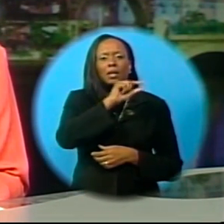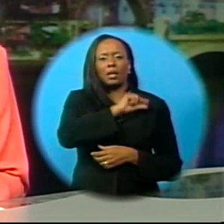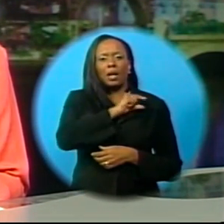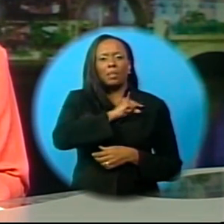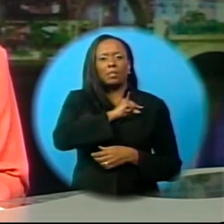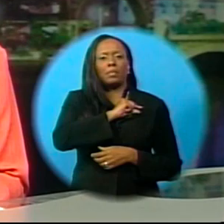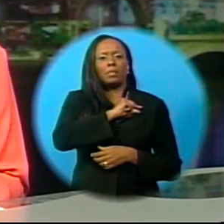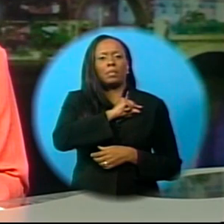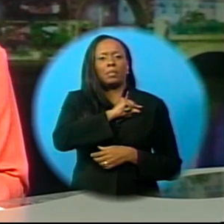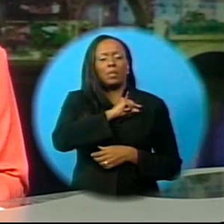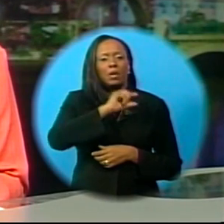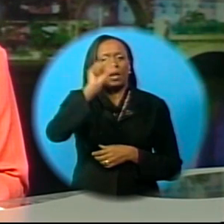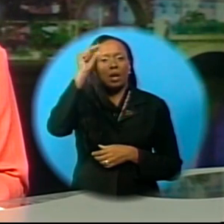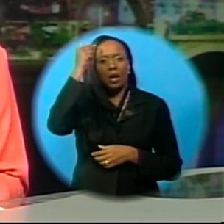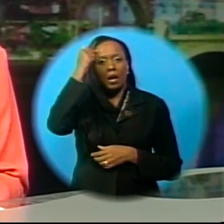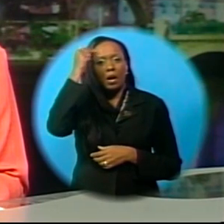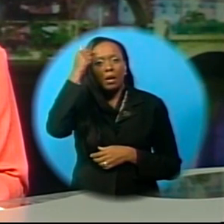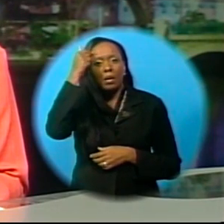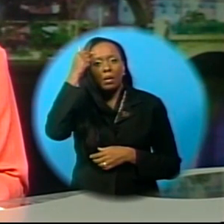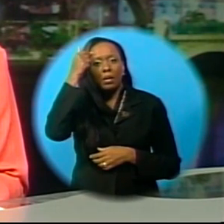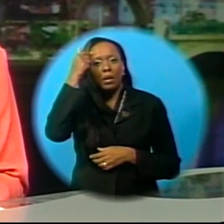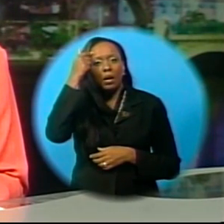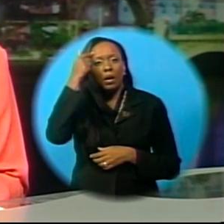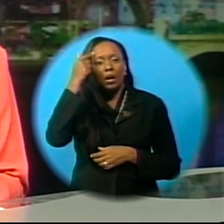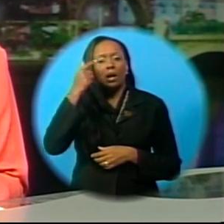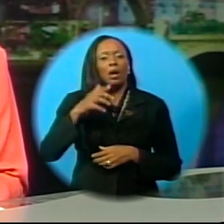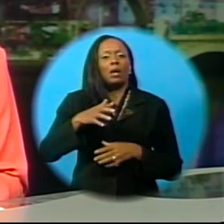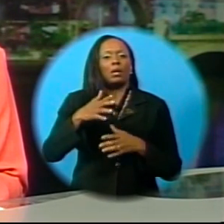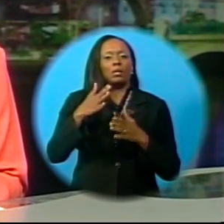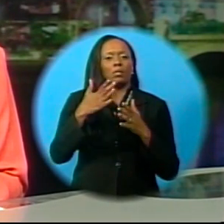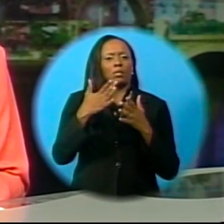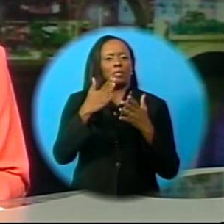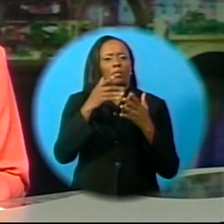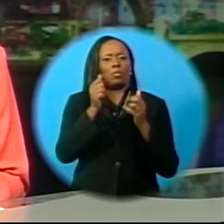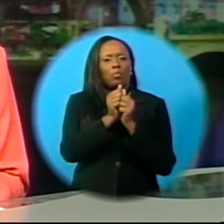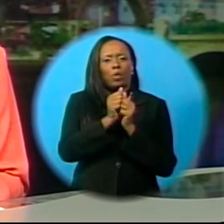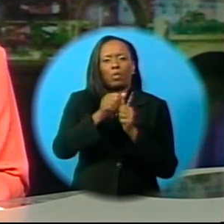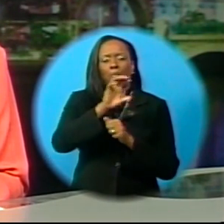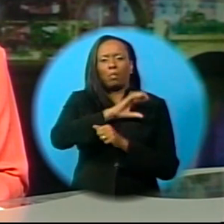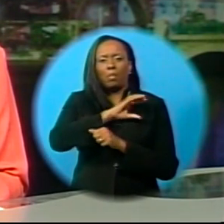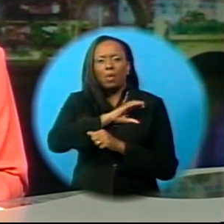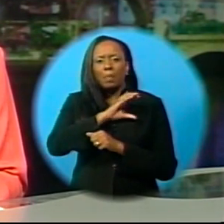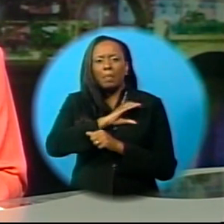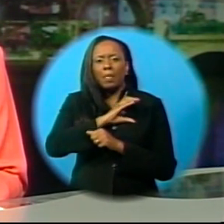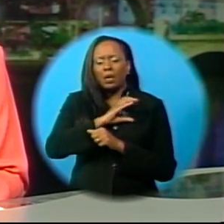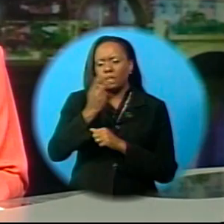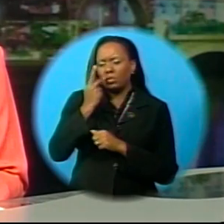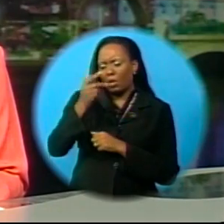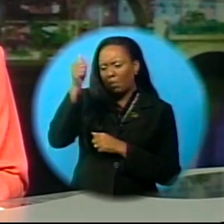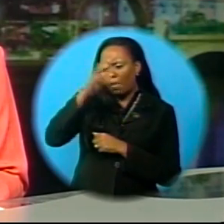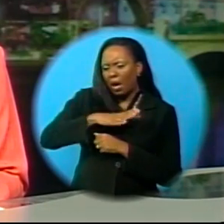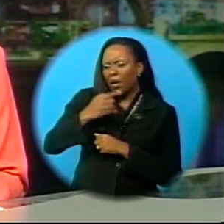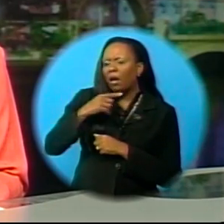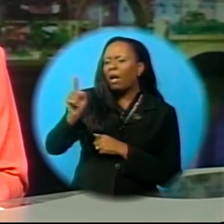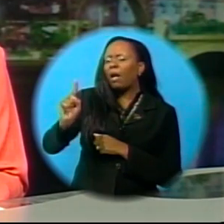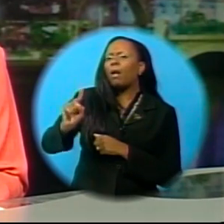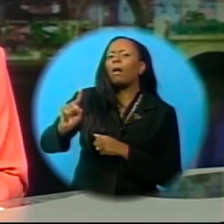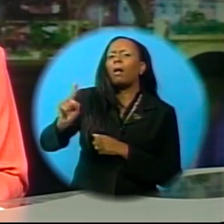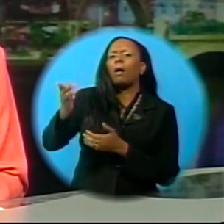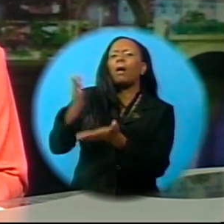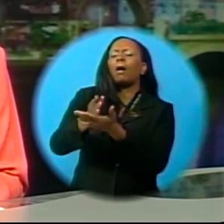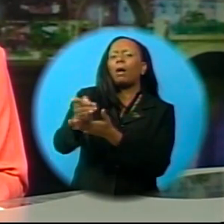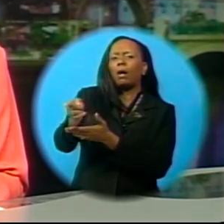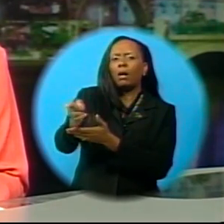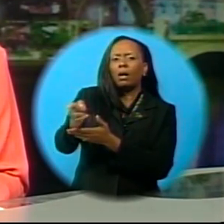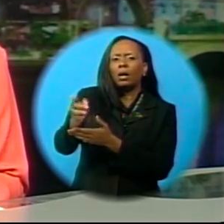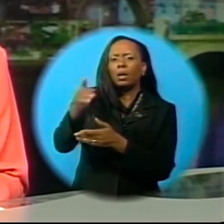a government security guard on duty at the entrance to the court compound, along with police officers, stopped and questioned the man